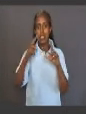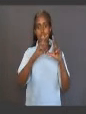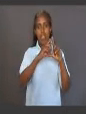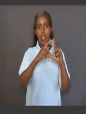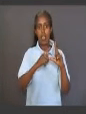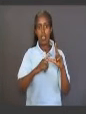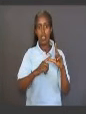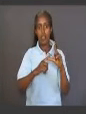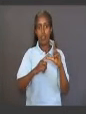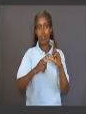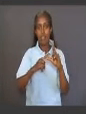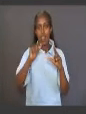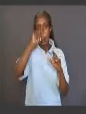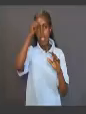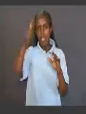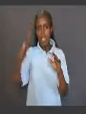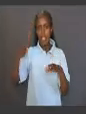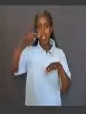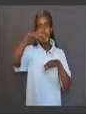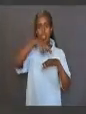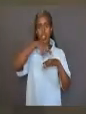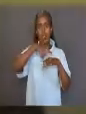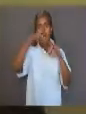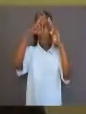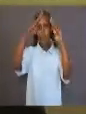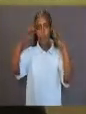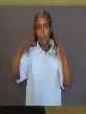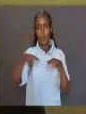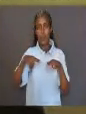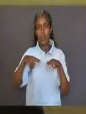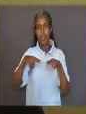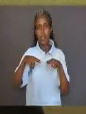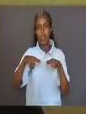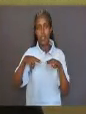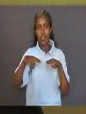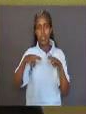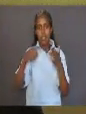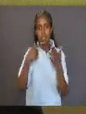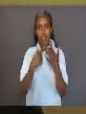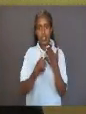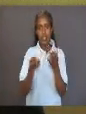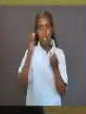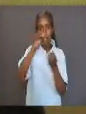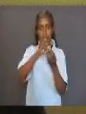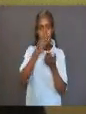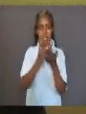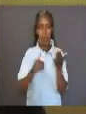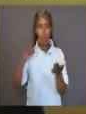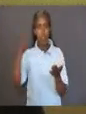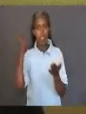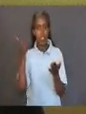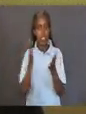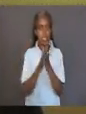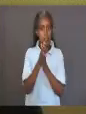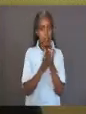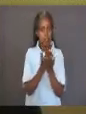angles of any regular polygon. There are some other neat